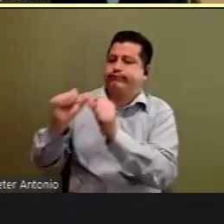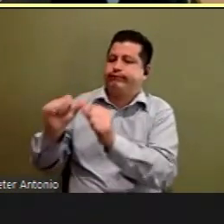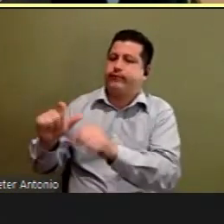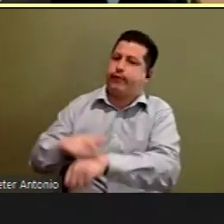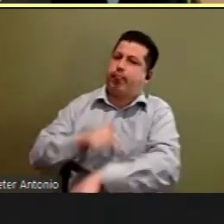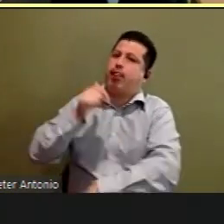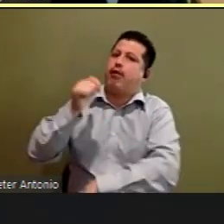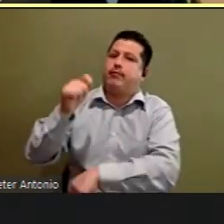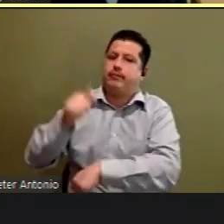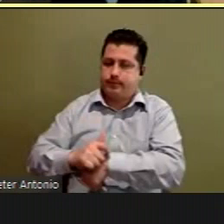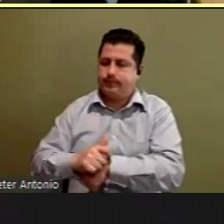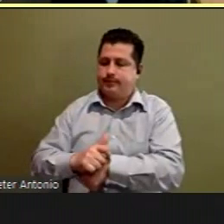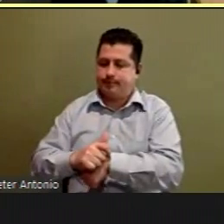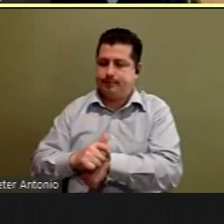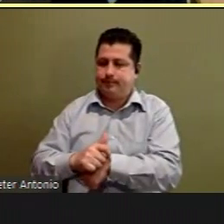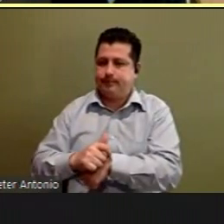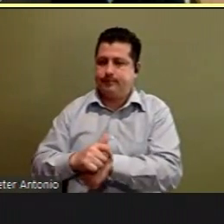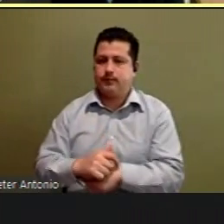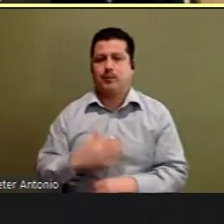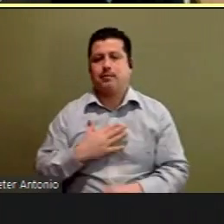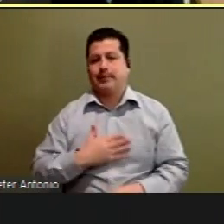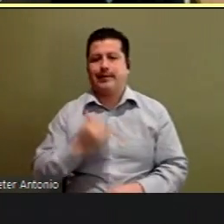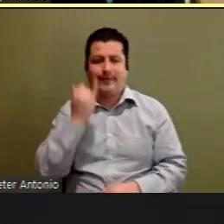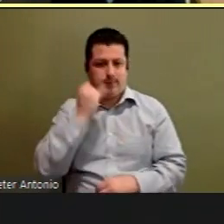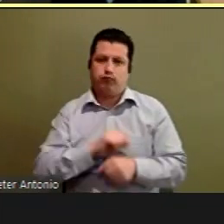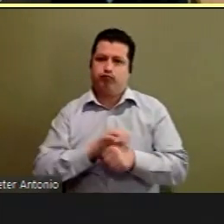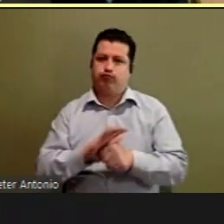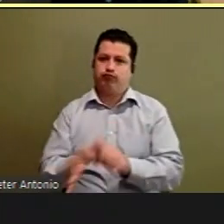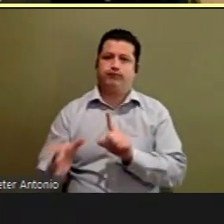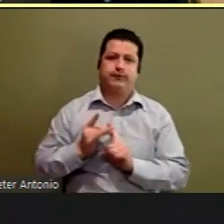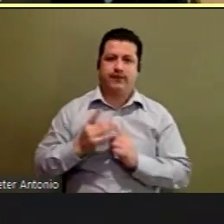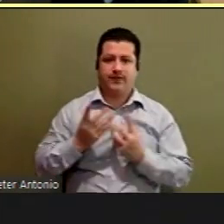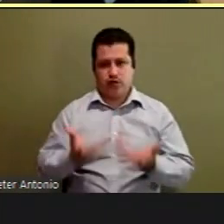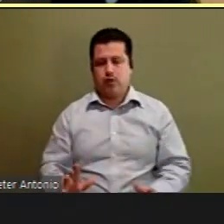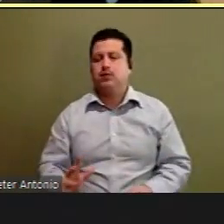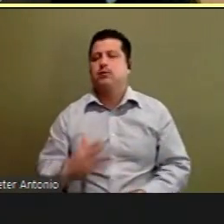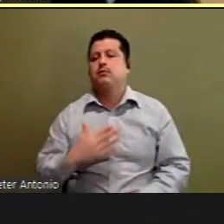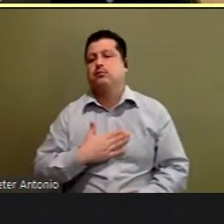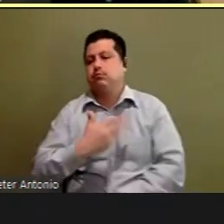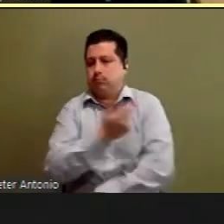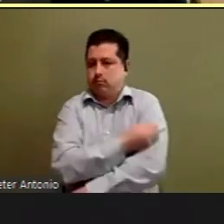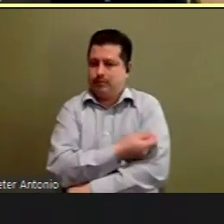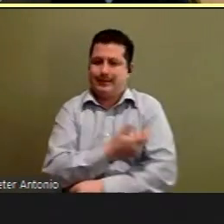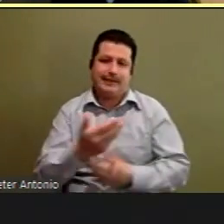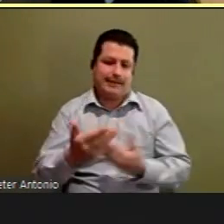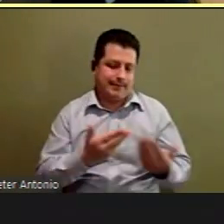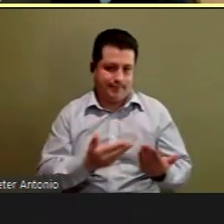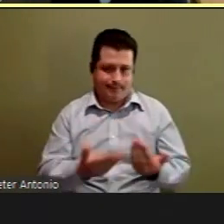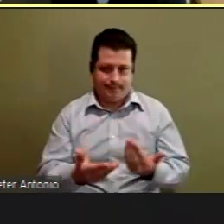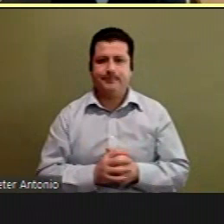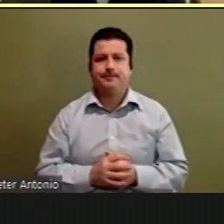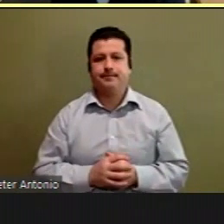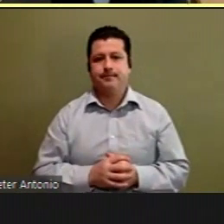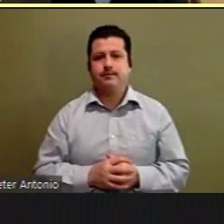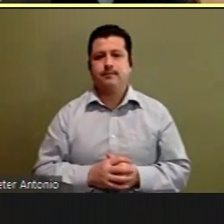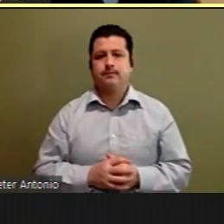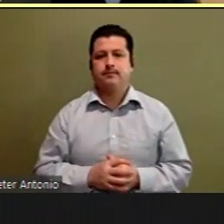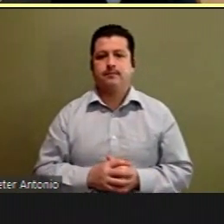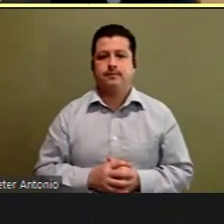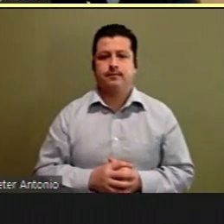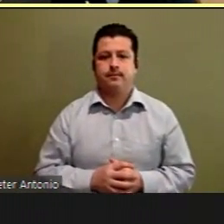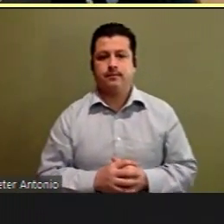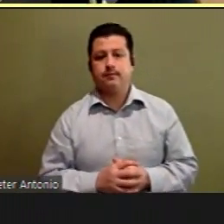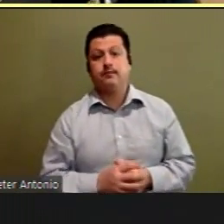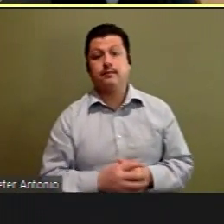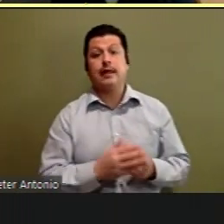COVID-19. Next slide. It's better to get vaccinated than contract it naturally, one,